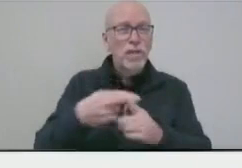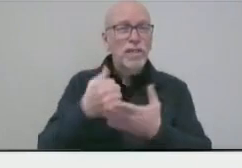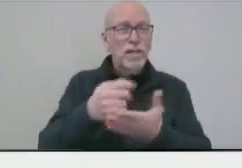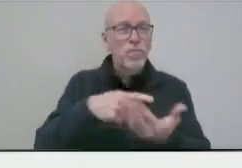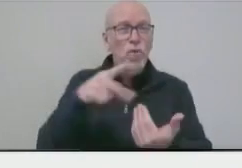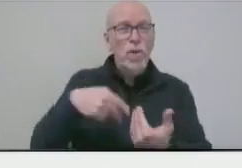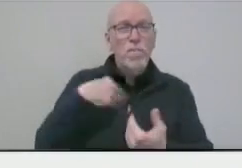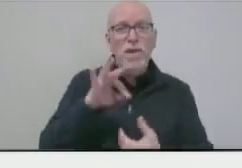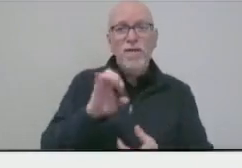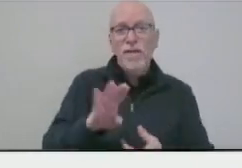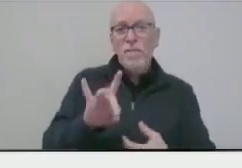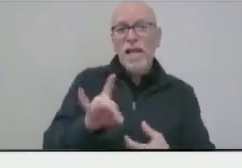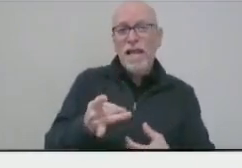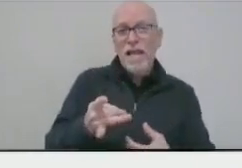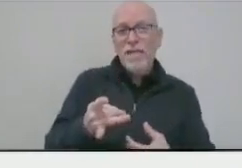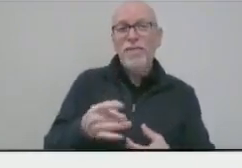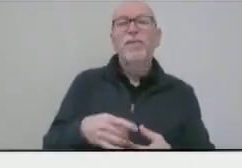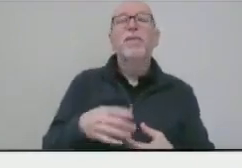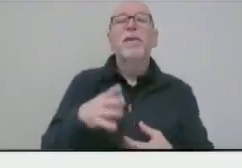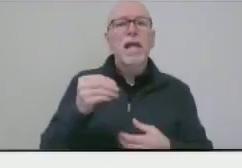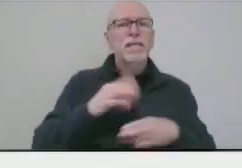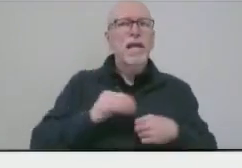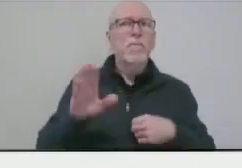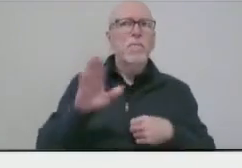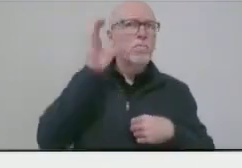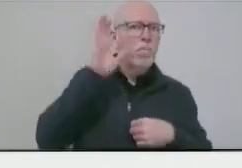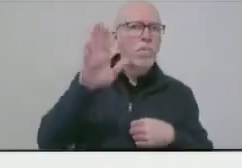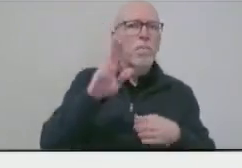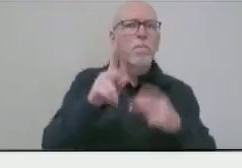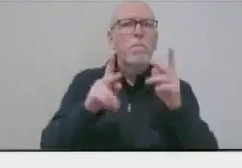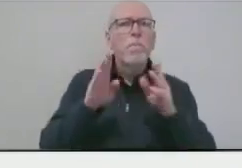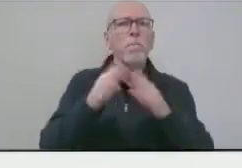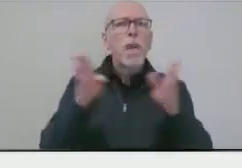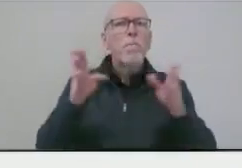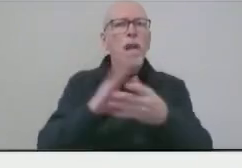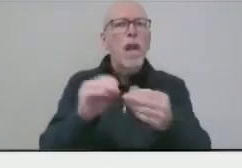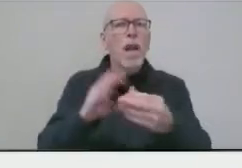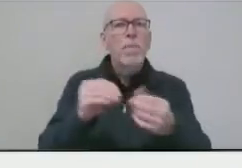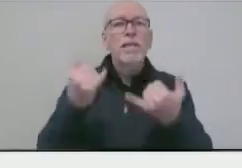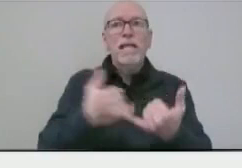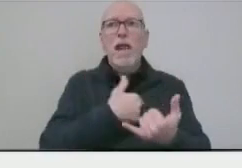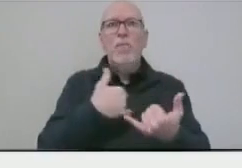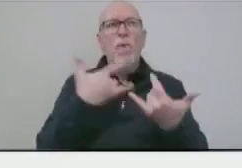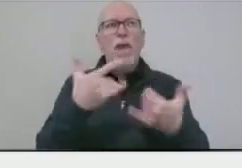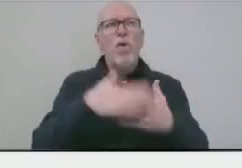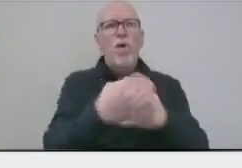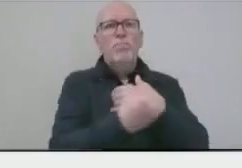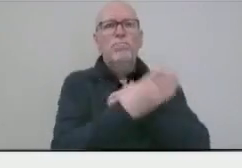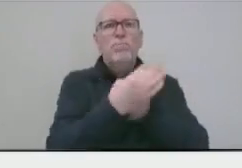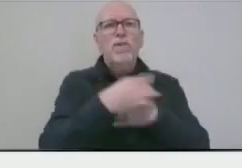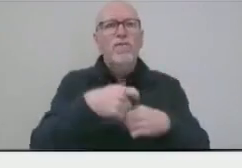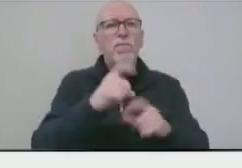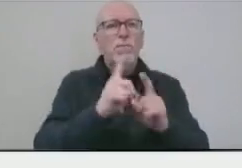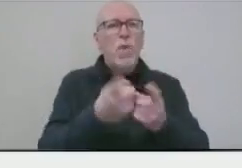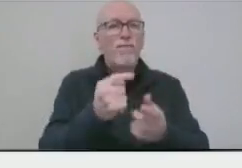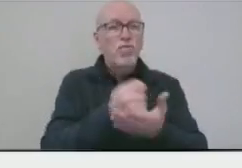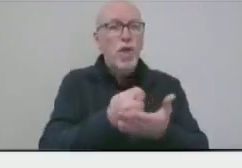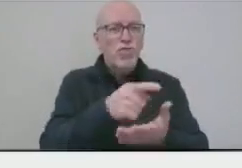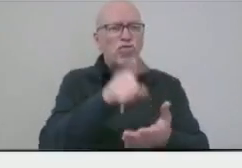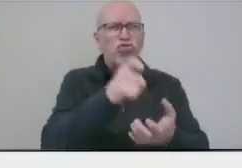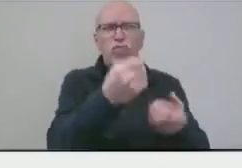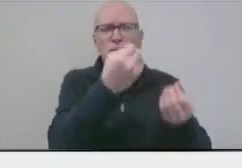February 8th and accepted public comments. We are currently awaiting revised guidance from the U.S. Department of Treasury, which should be available